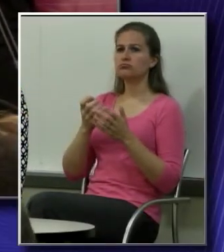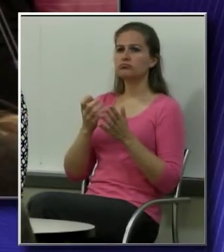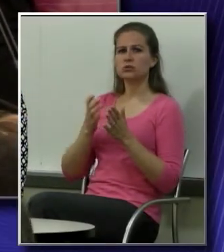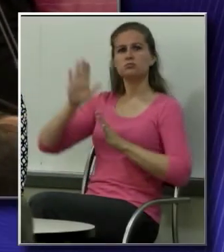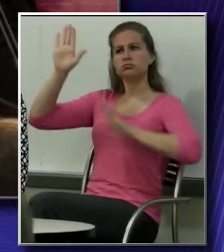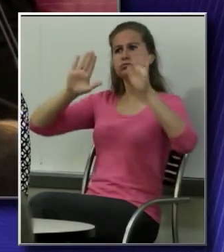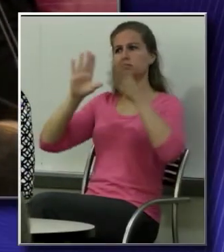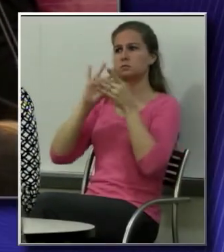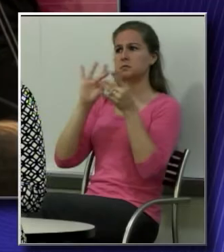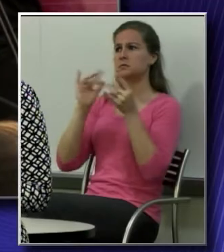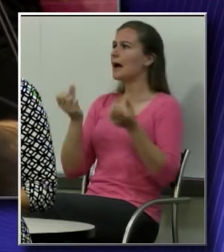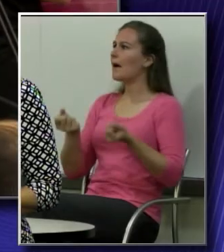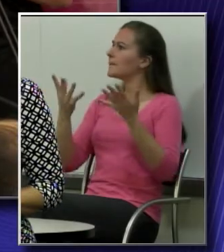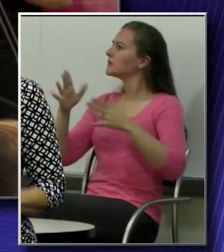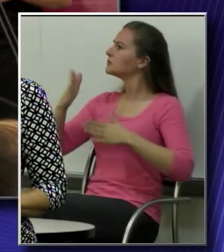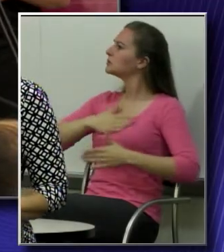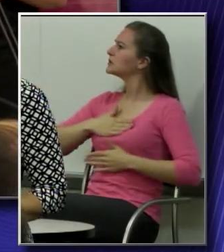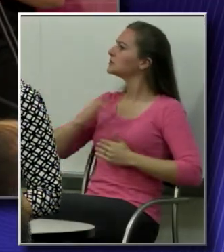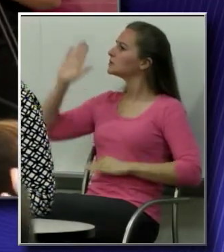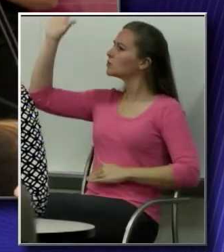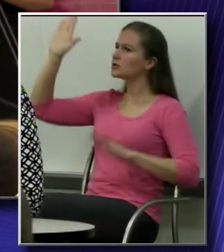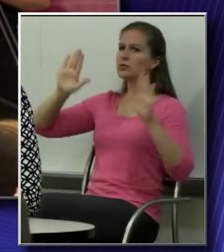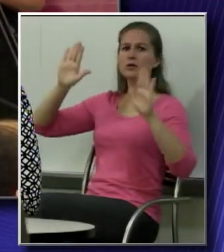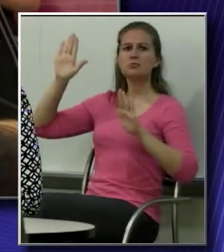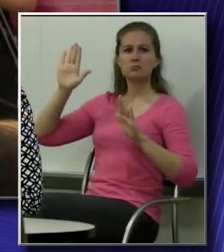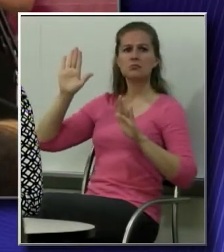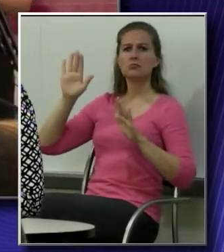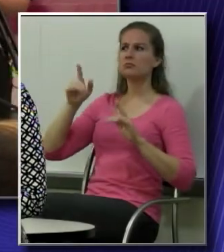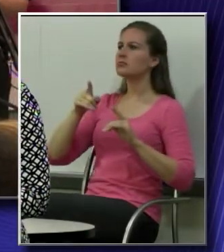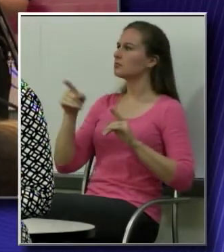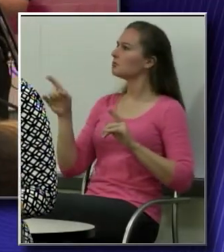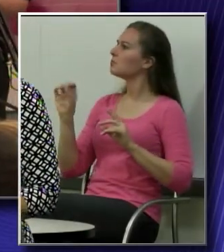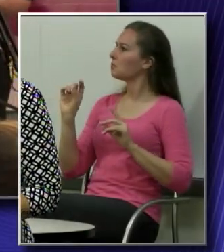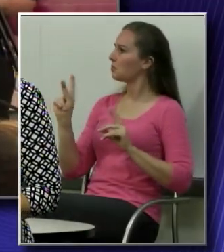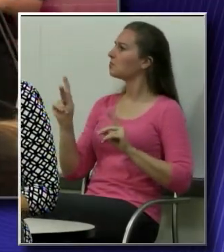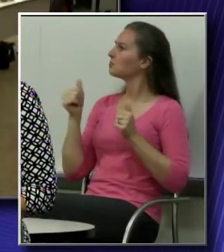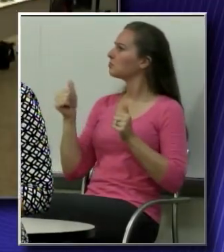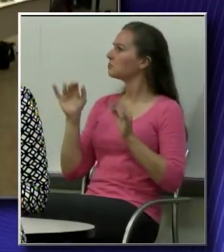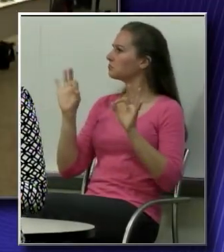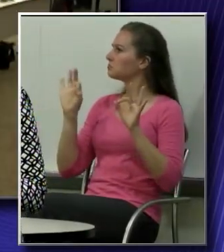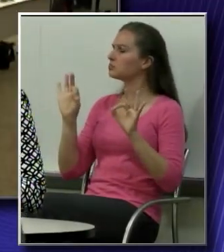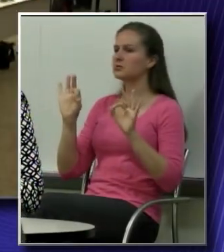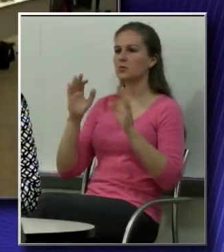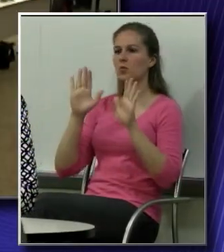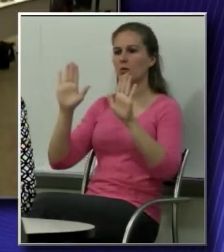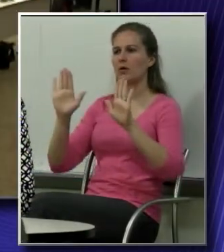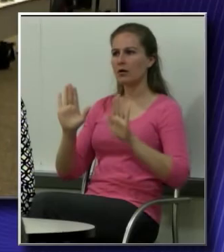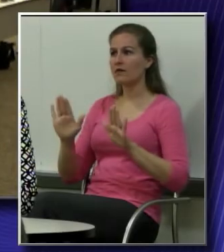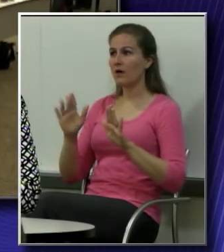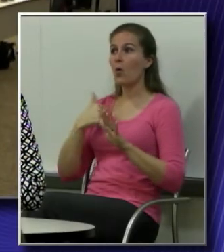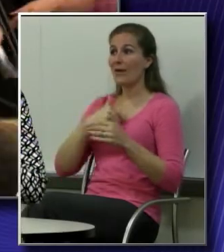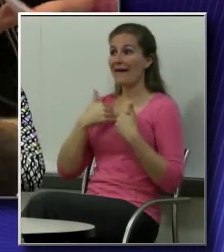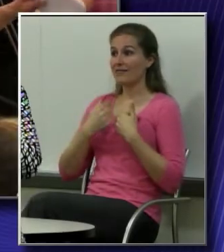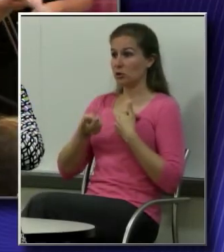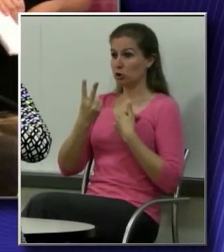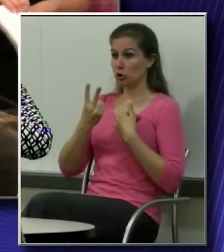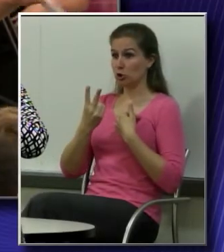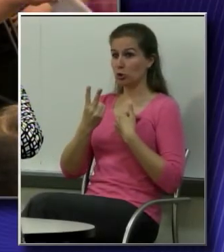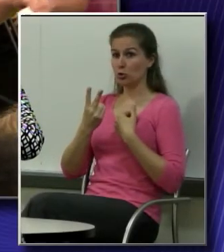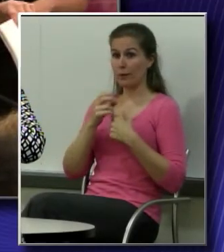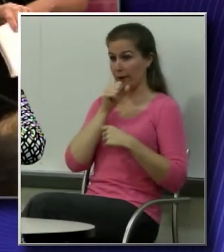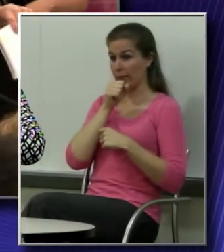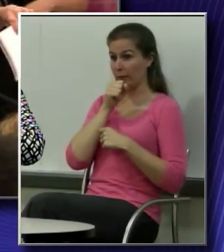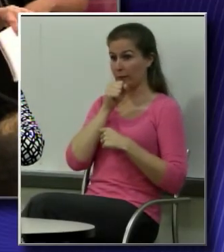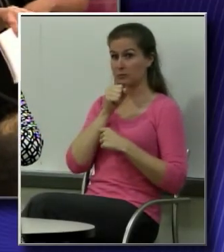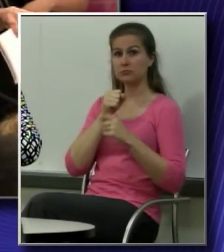hands? That's fantastic. We have two microphones, and if you would maybe line up just three